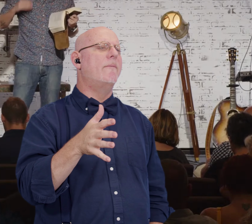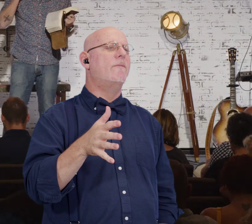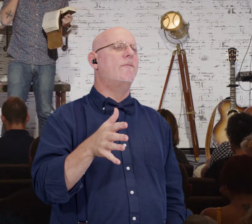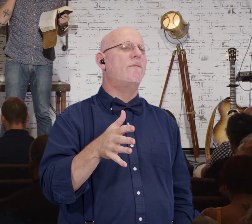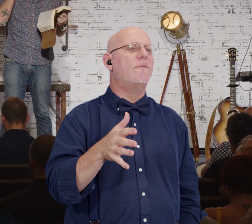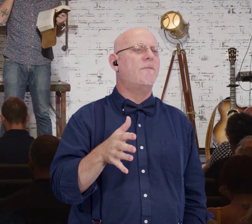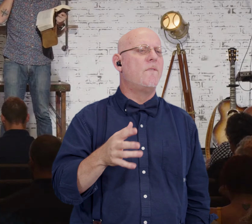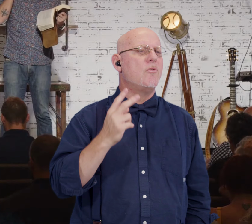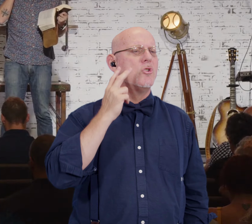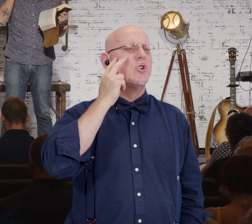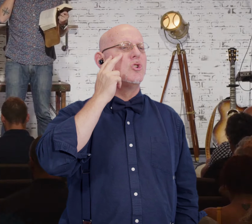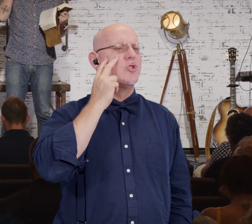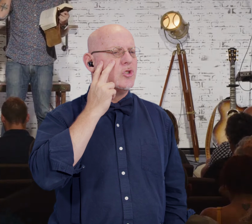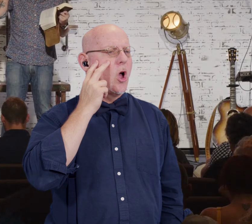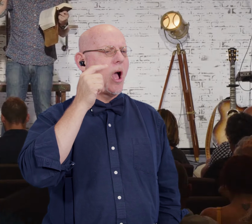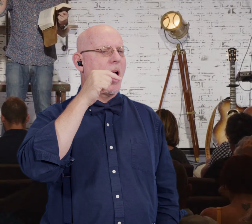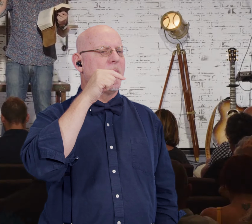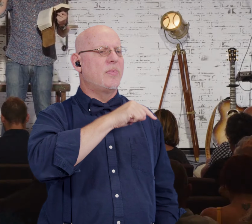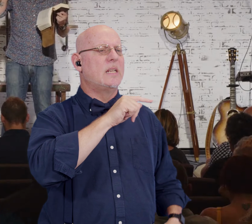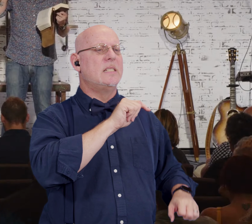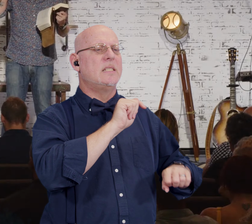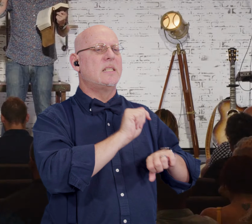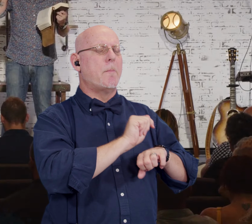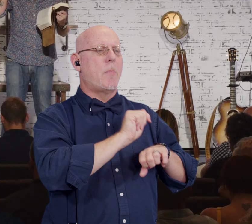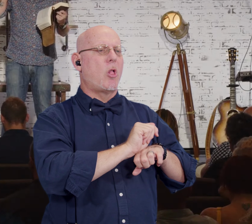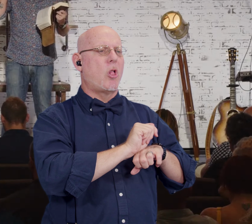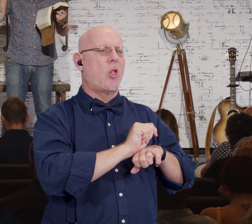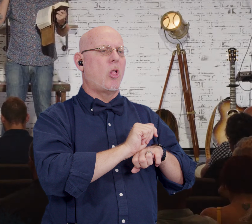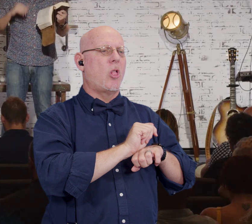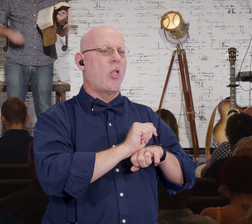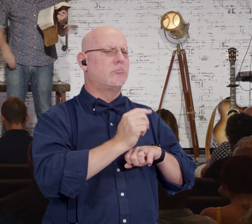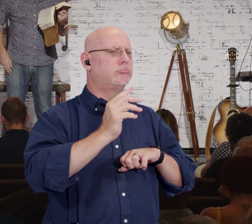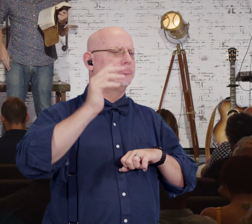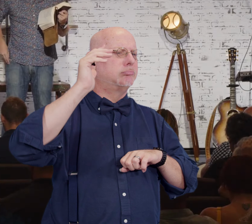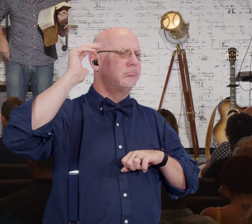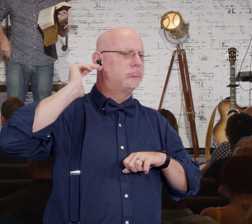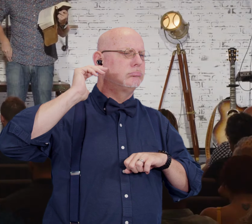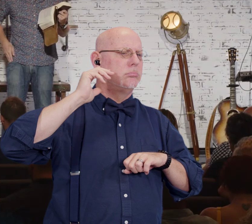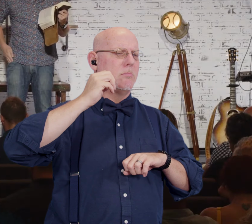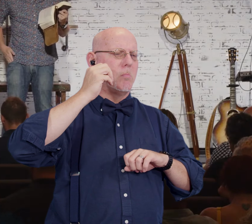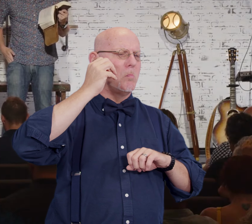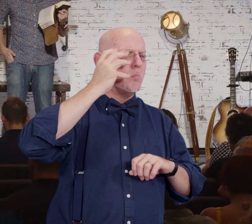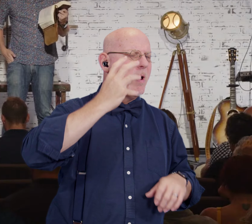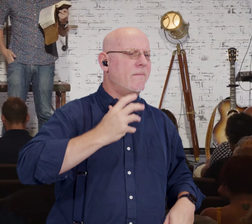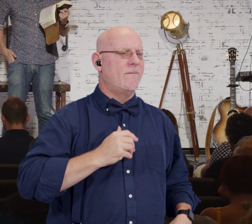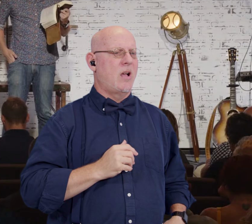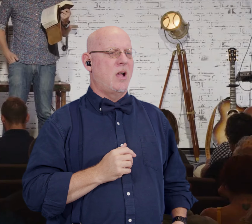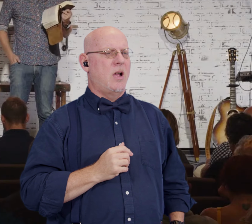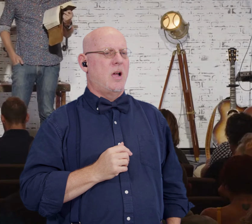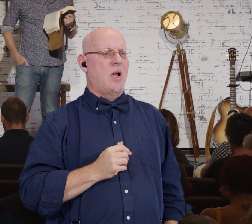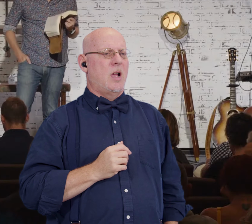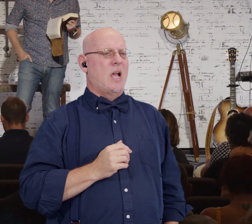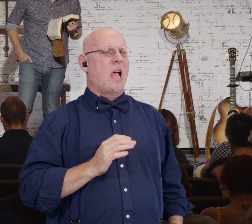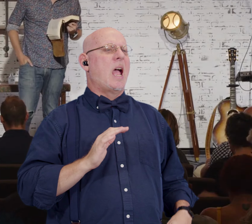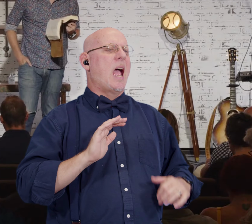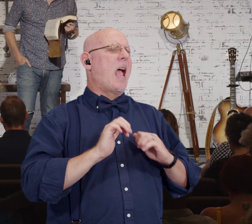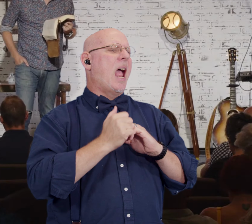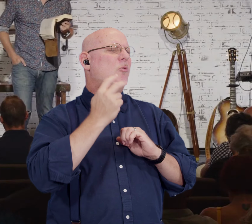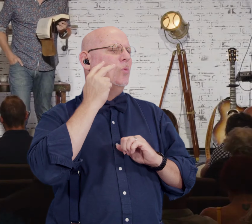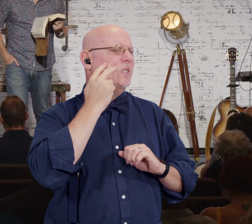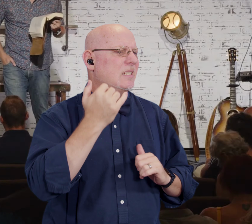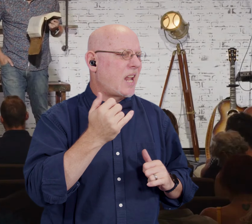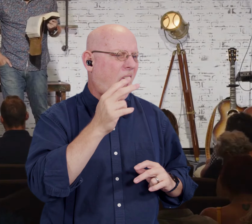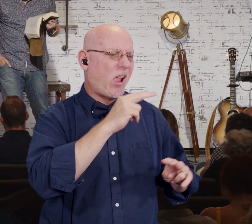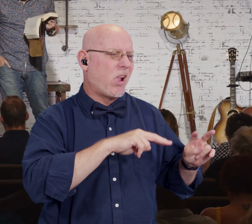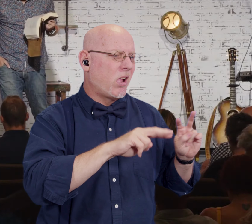you who saw this house in its former glory? How do you see it